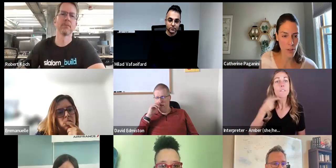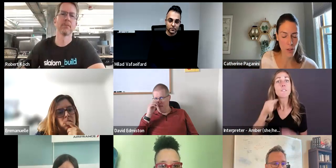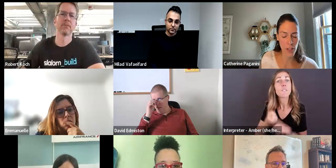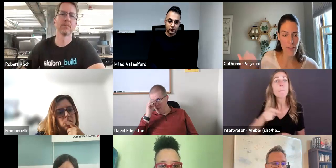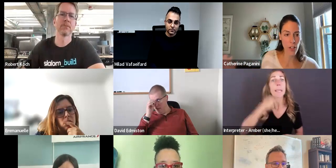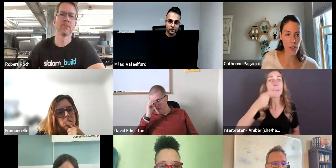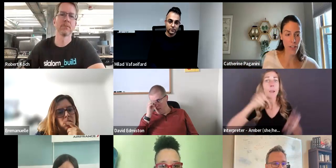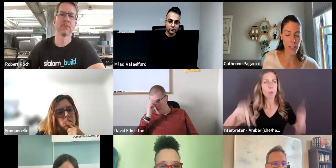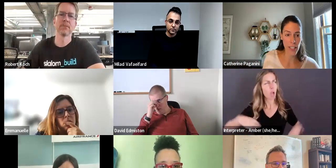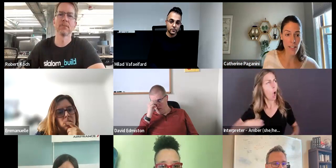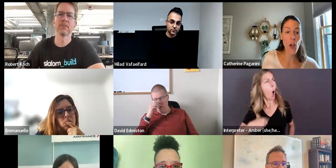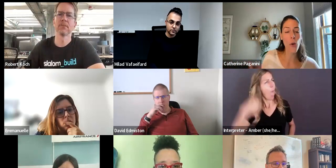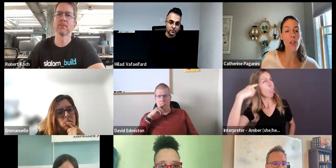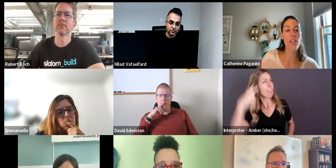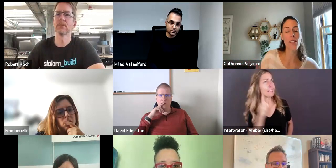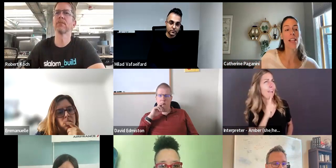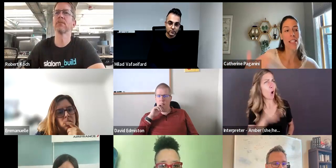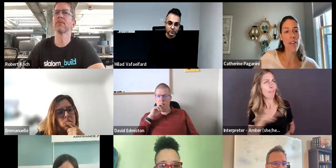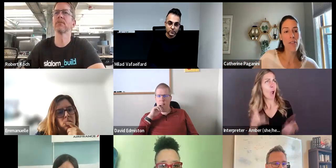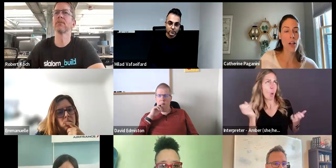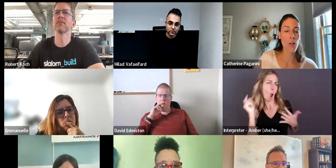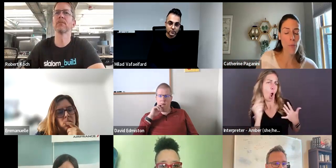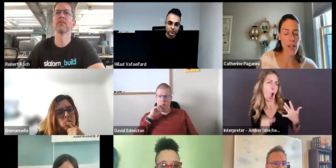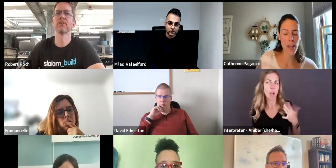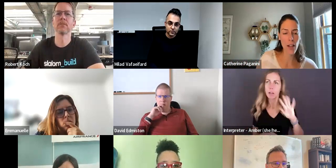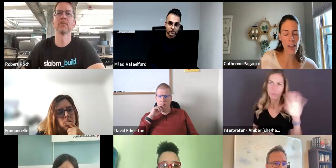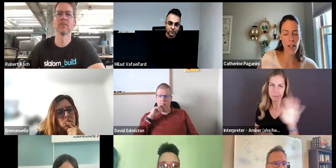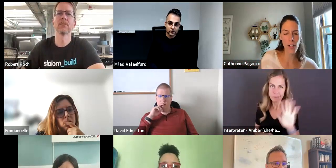deaf people or deaf and hard of hearing needs. No, this is deaf and